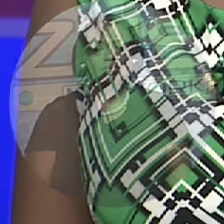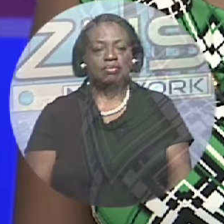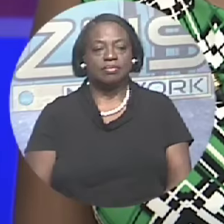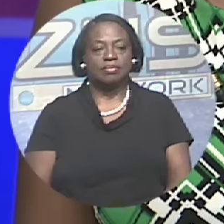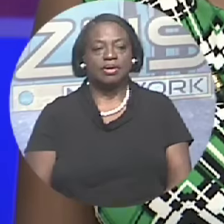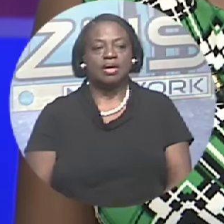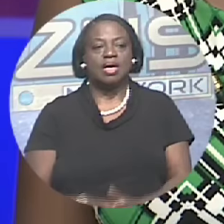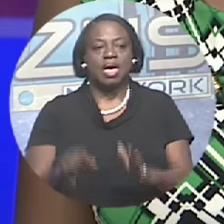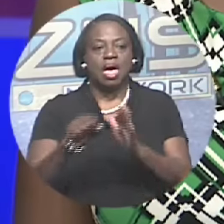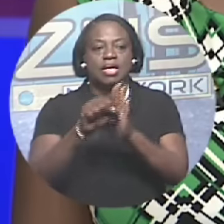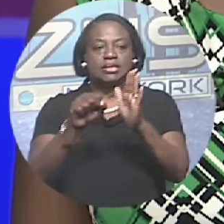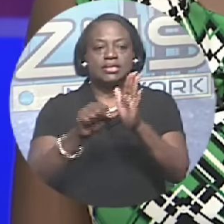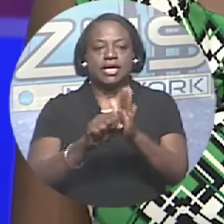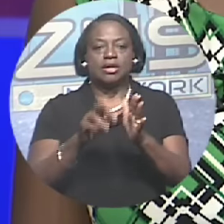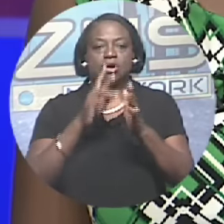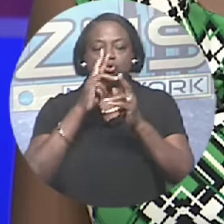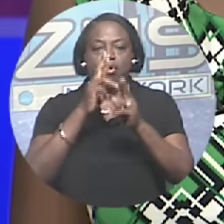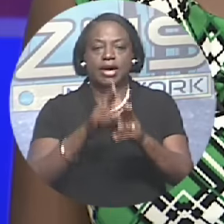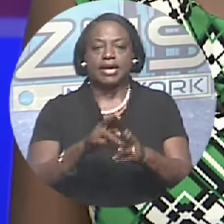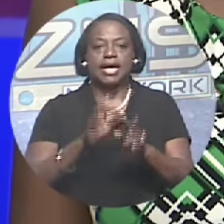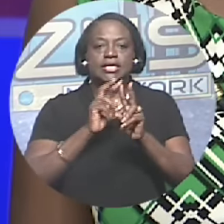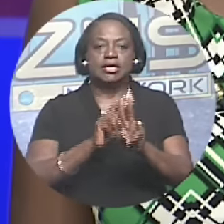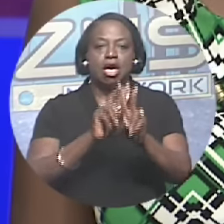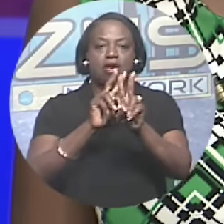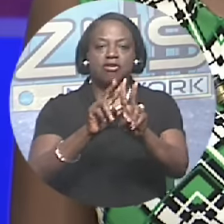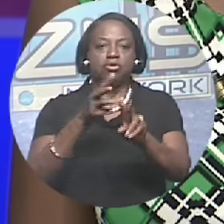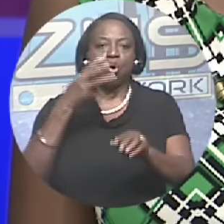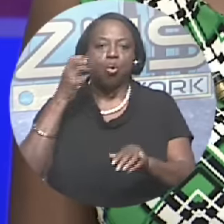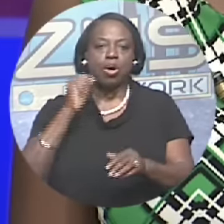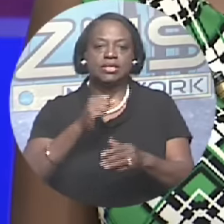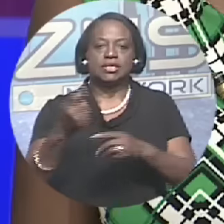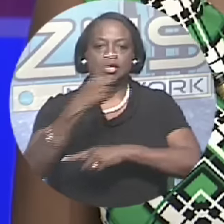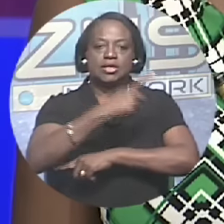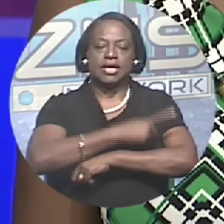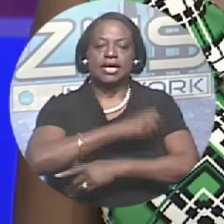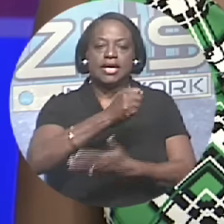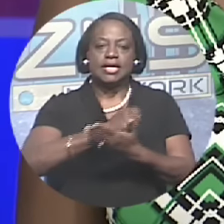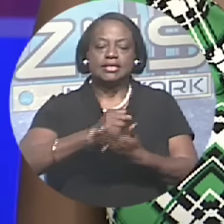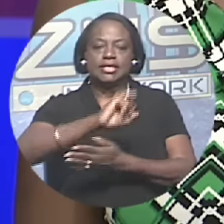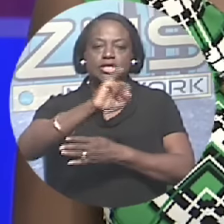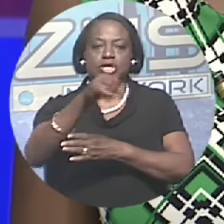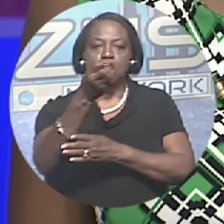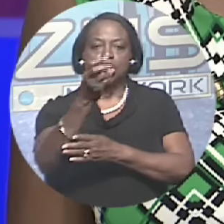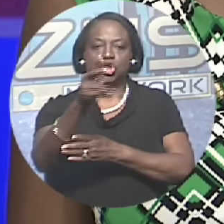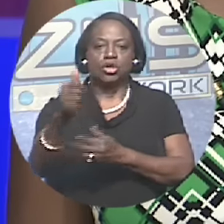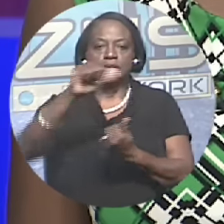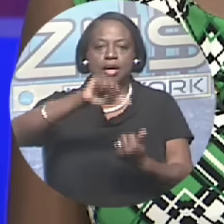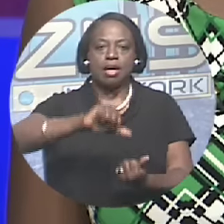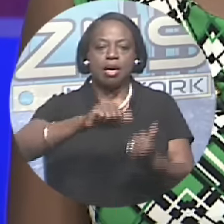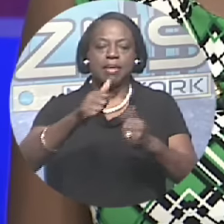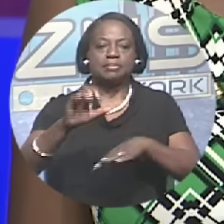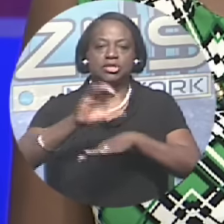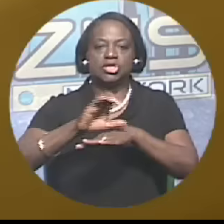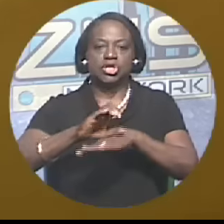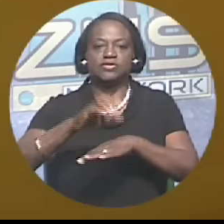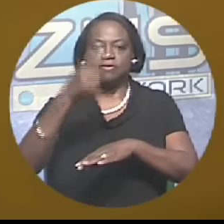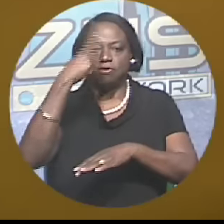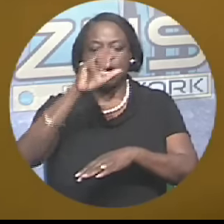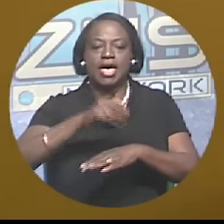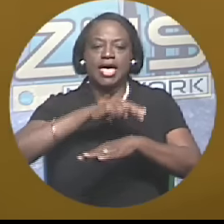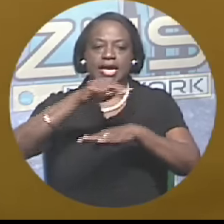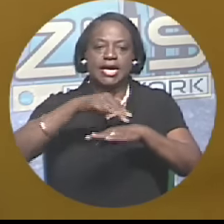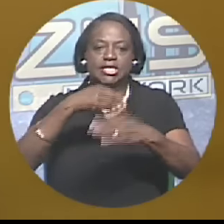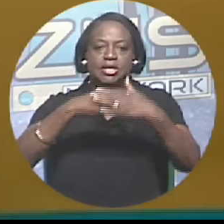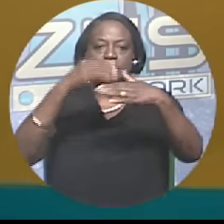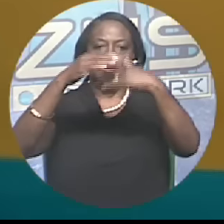A state-recognized funeral held today at St. John's Native Baptist Church for a nation builder. The Reverend Dr. Hervis Bain Jr. was